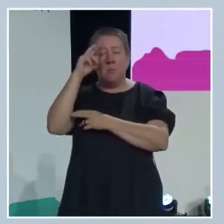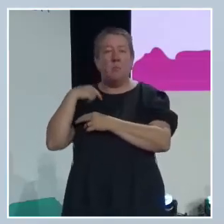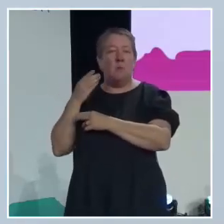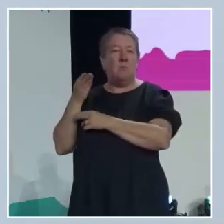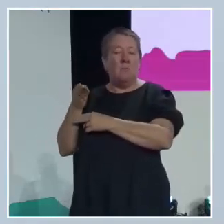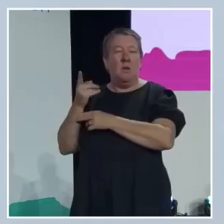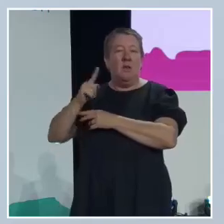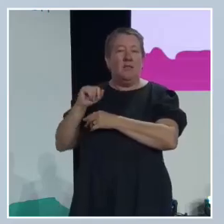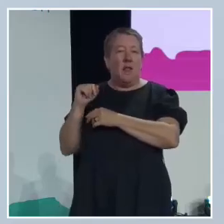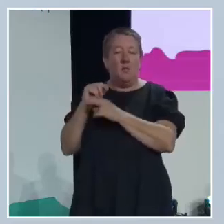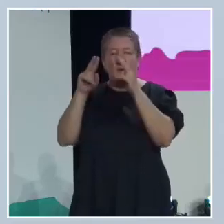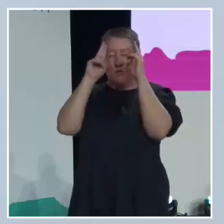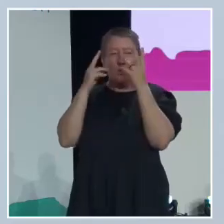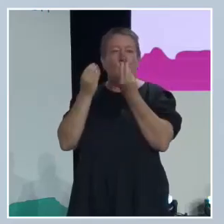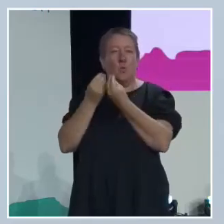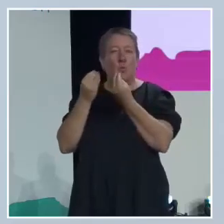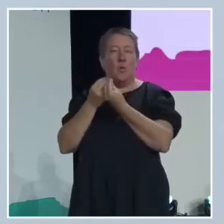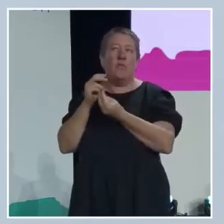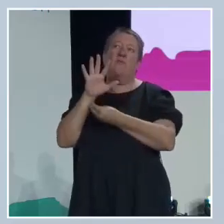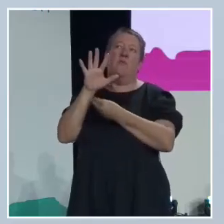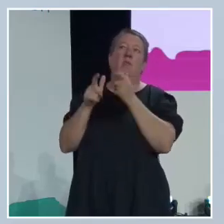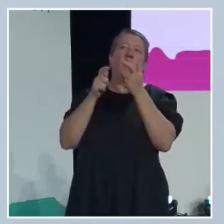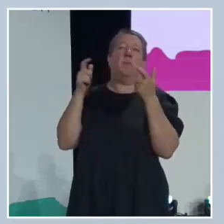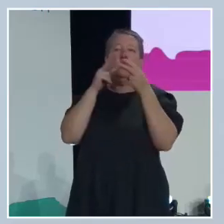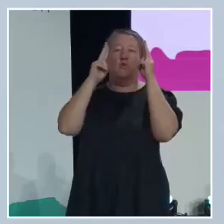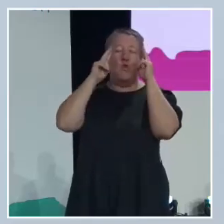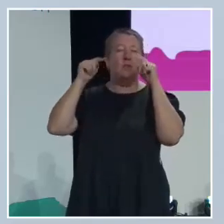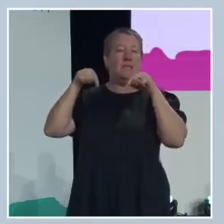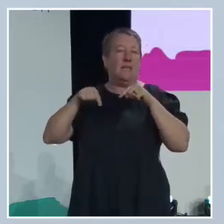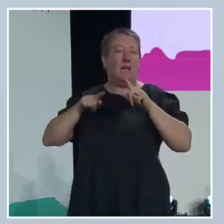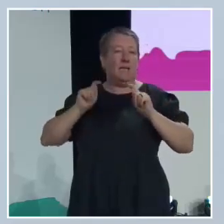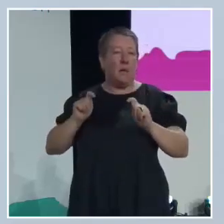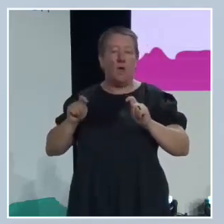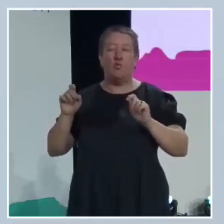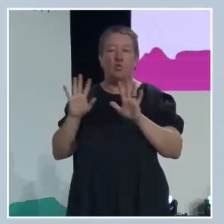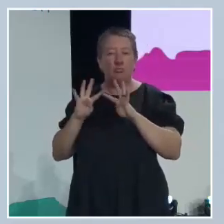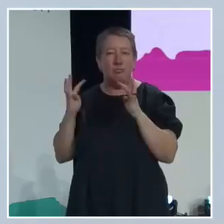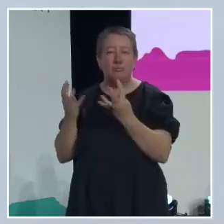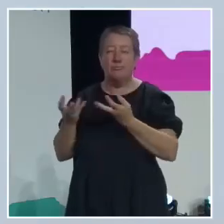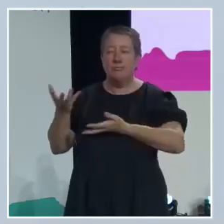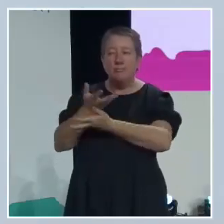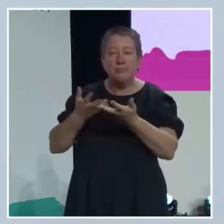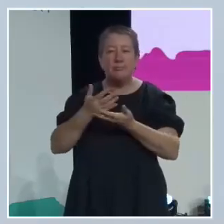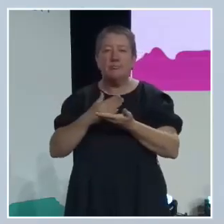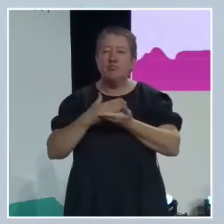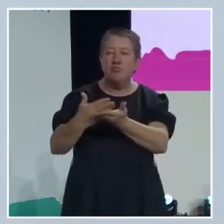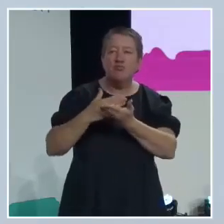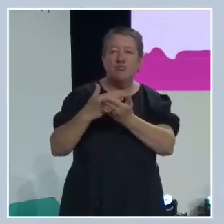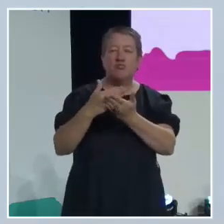biggest universities in here around Cape Town to exchange with students,